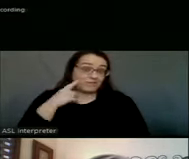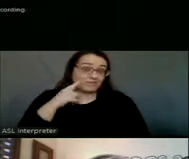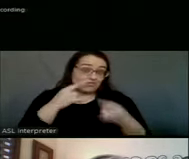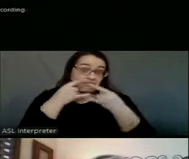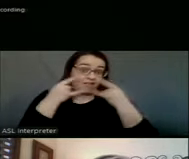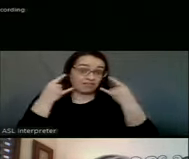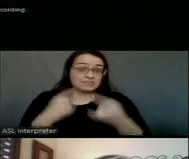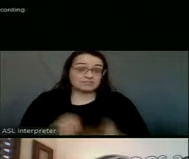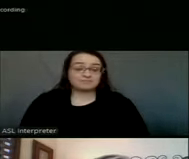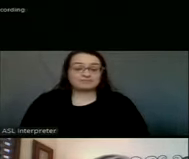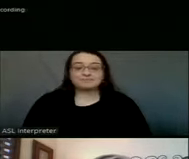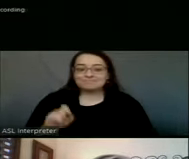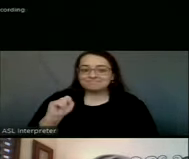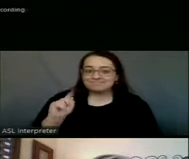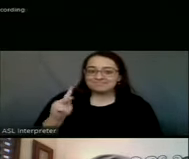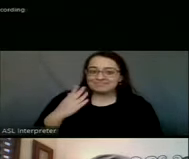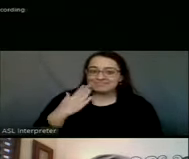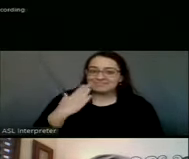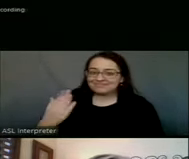Thank you.